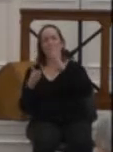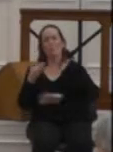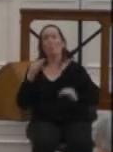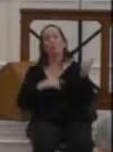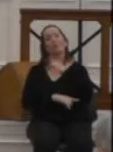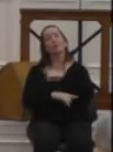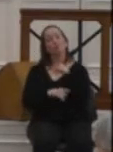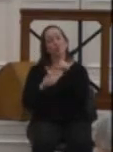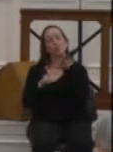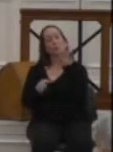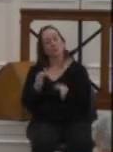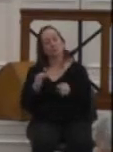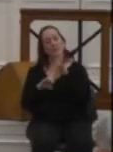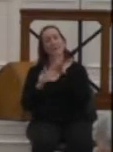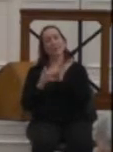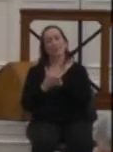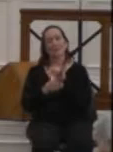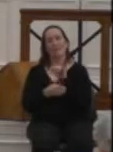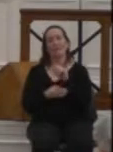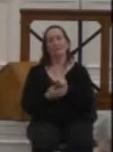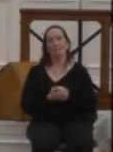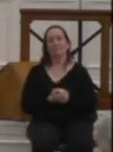Will you decide to do it?